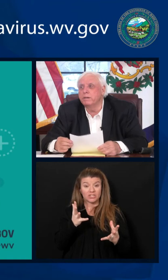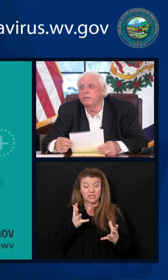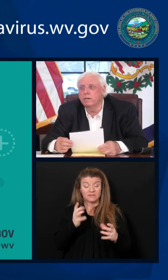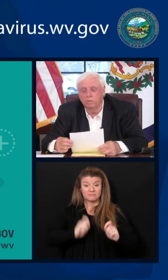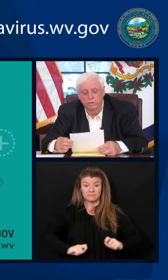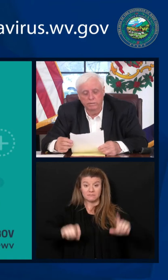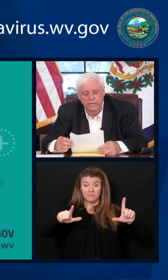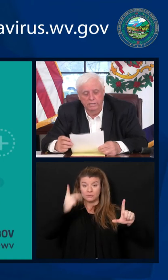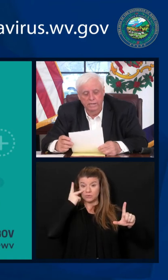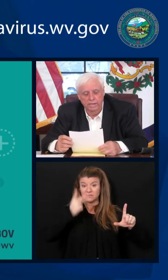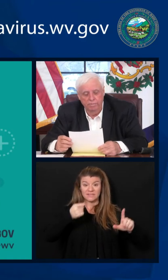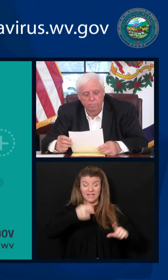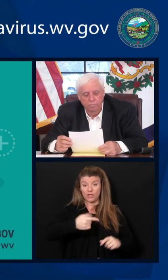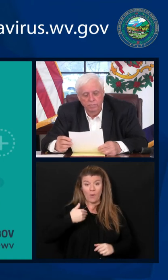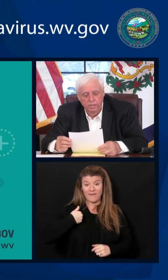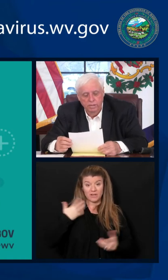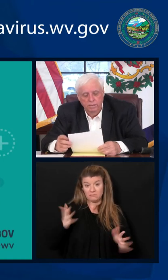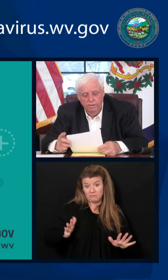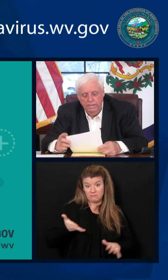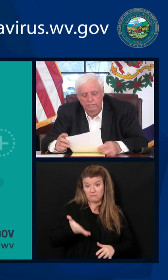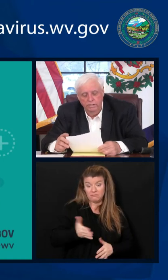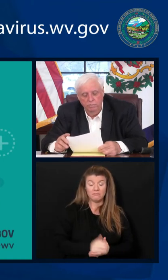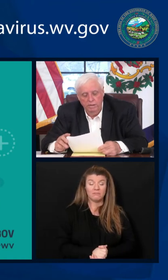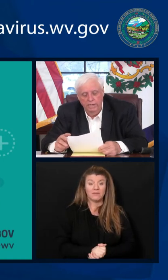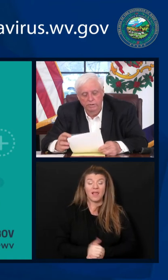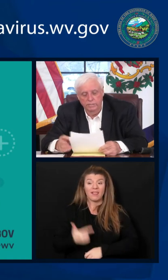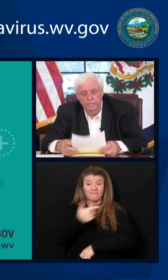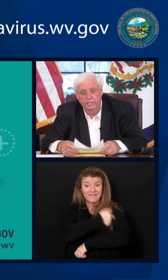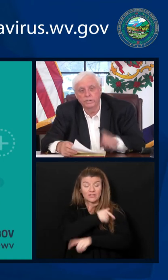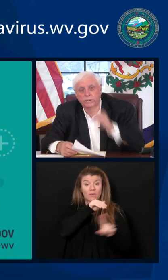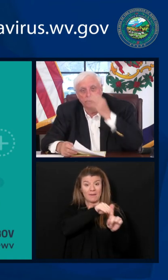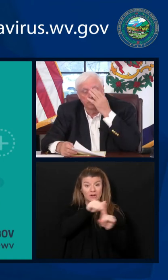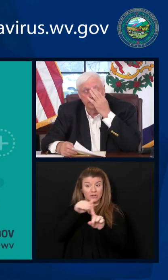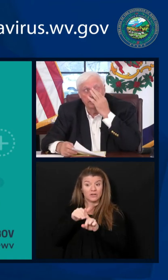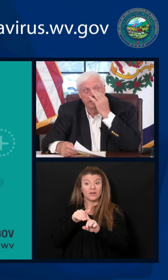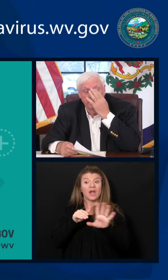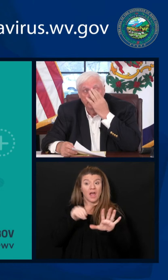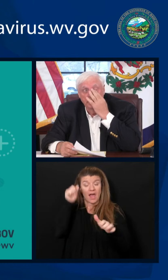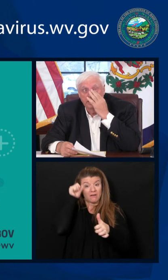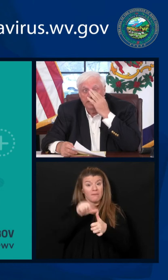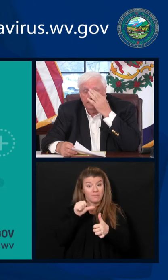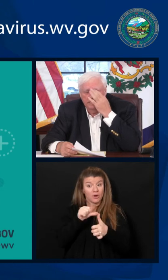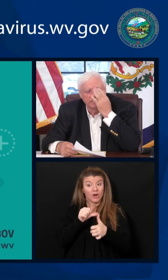there. You've got that. Vaccine reminders, again, you really